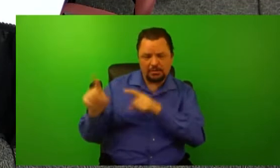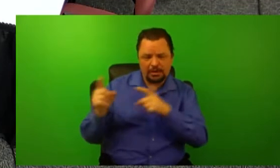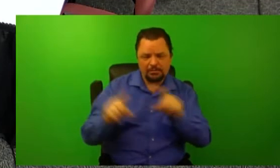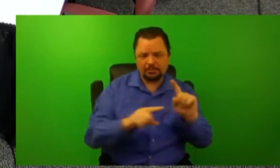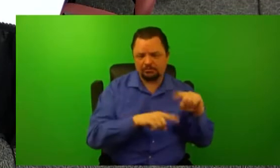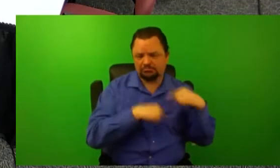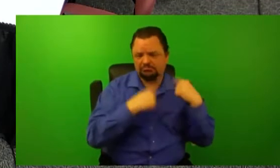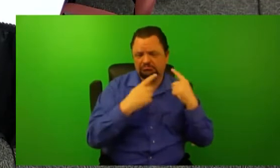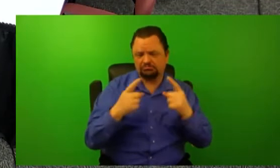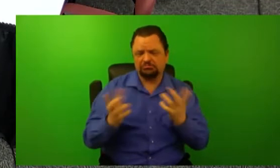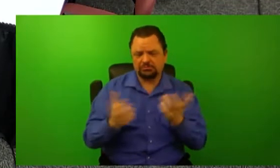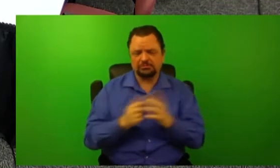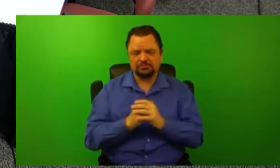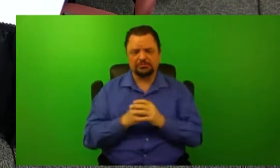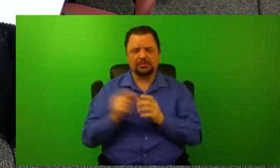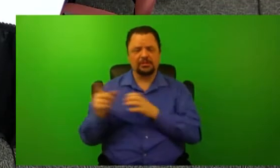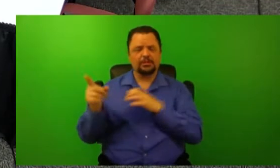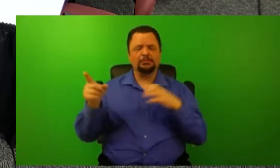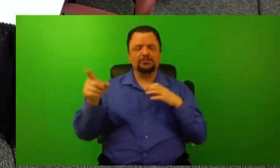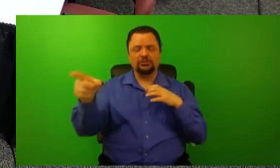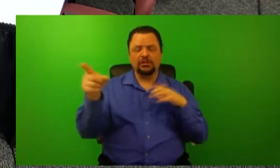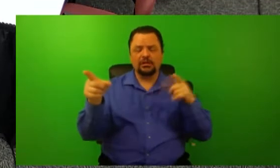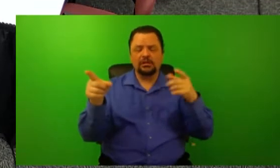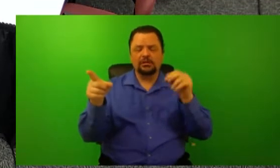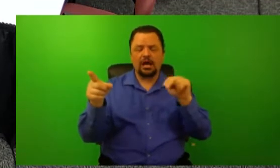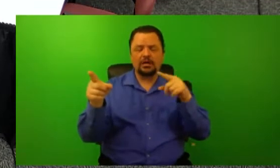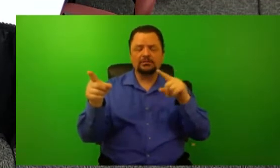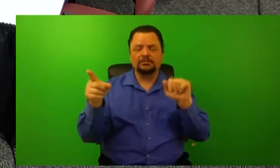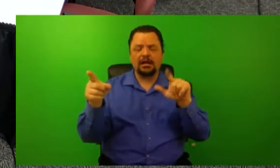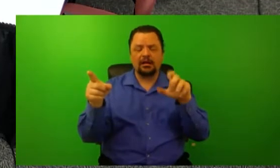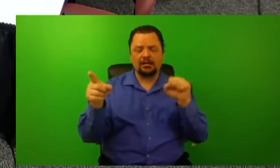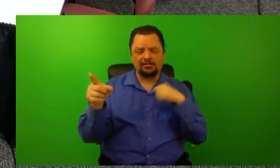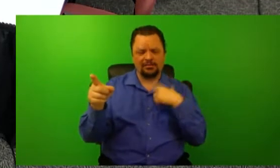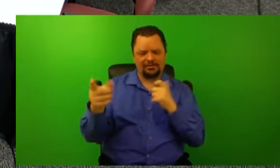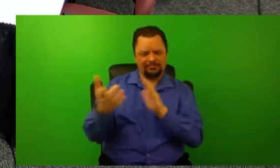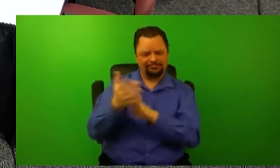Gonzalez for bringing up the fentanyl issue. It's definitely a concern for our community.